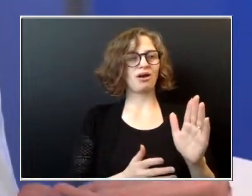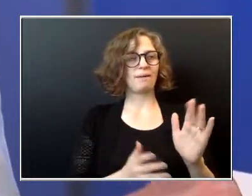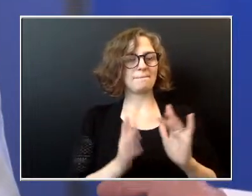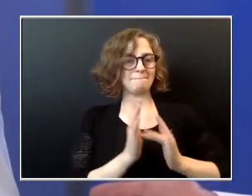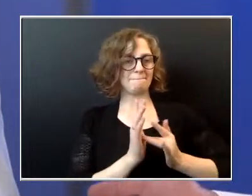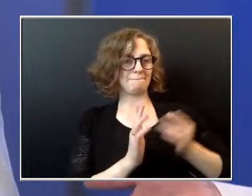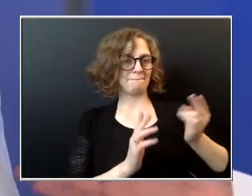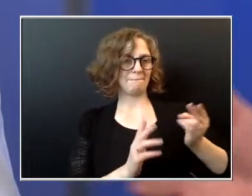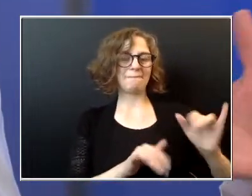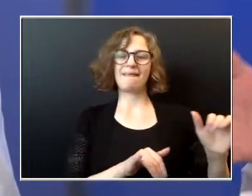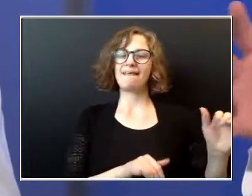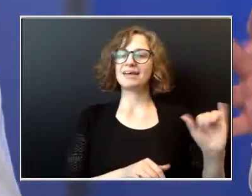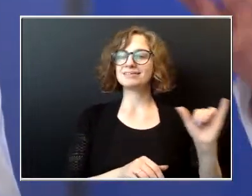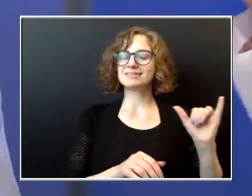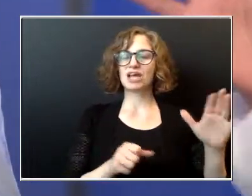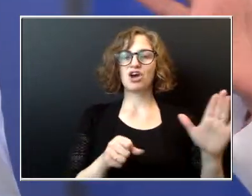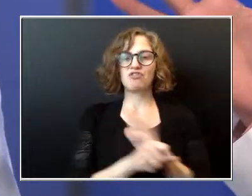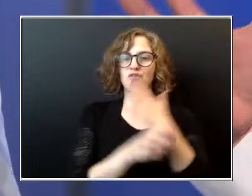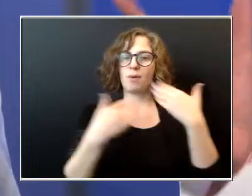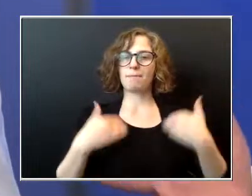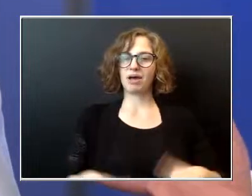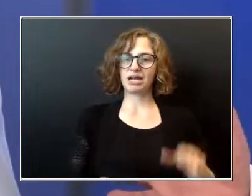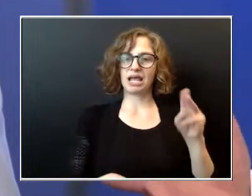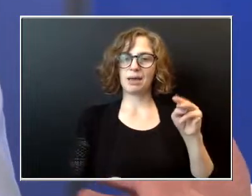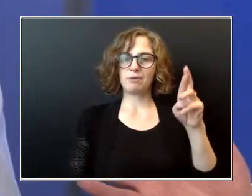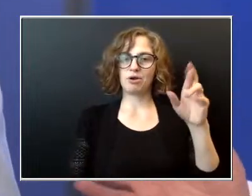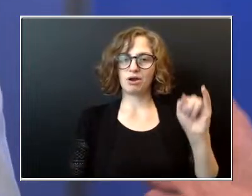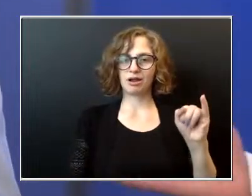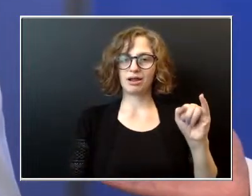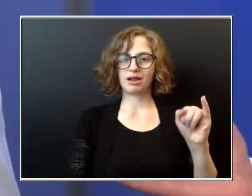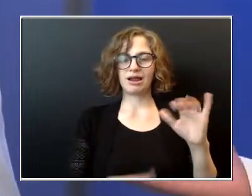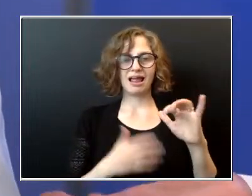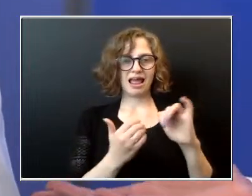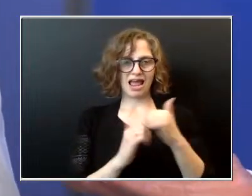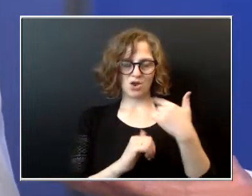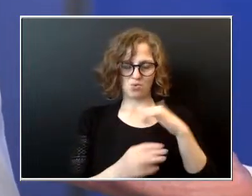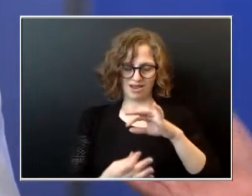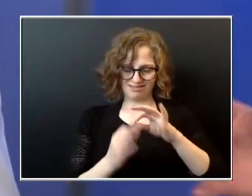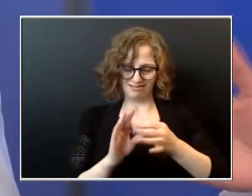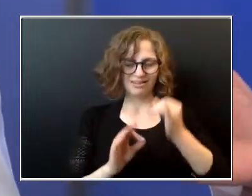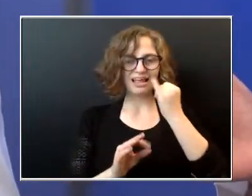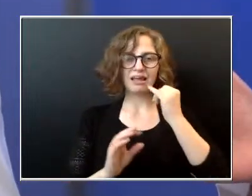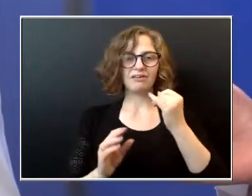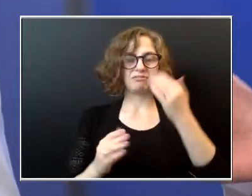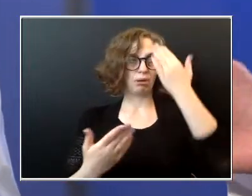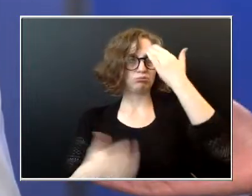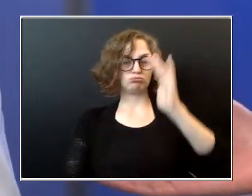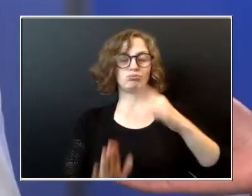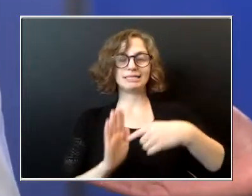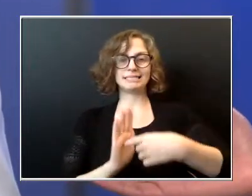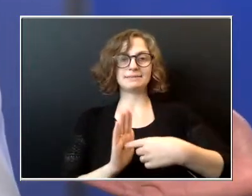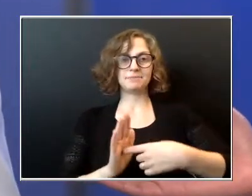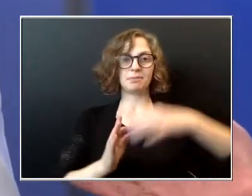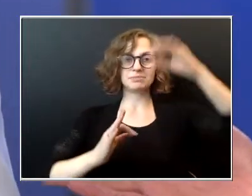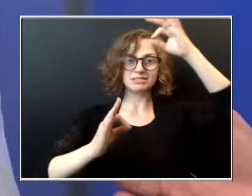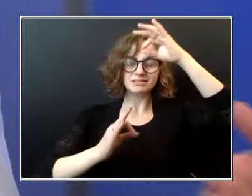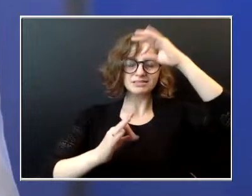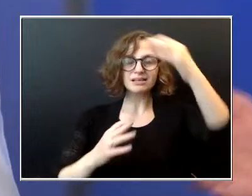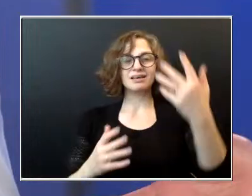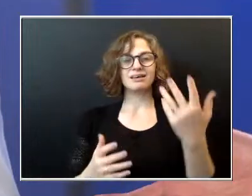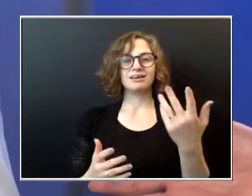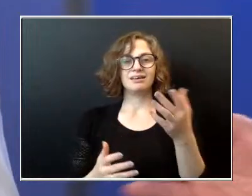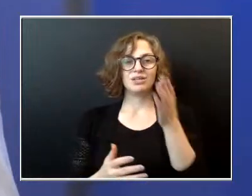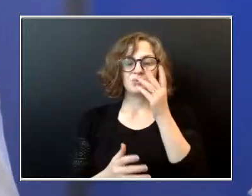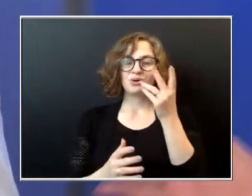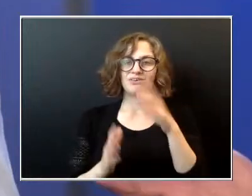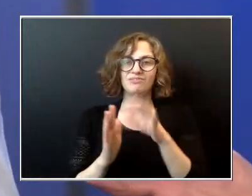symptoms? Well, you can. If it's like truly, if it's overwhelming. If it's overwhelming, you'll find it, but you're going to find a lot of gray spots. So that's